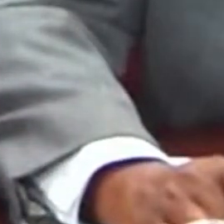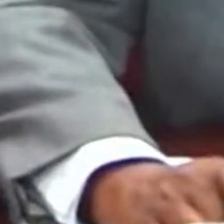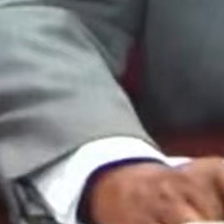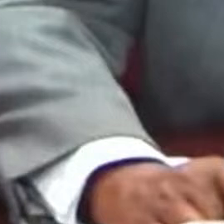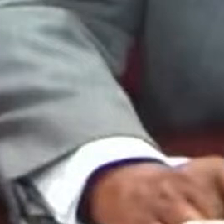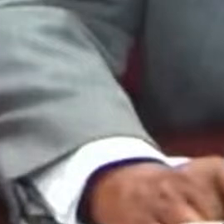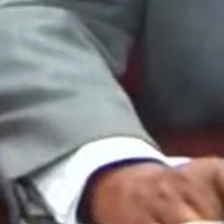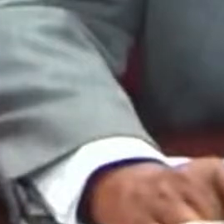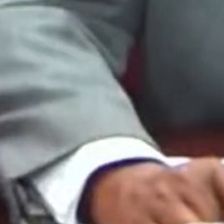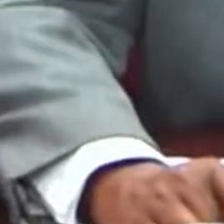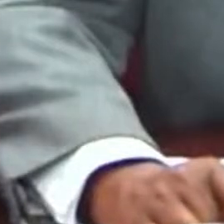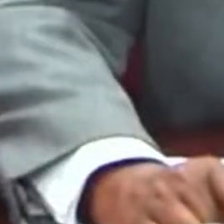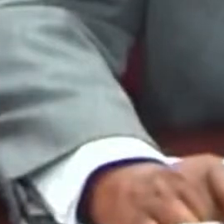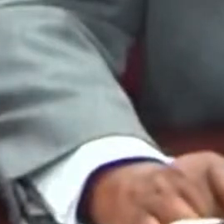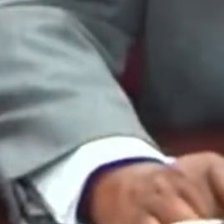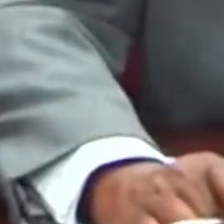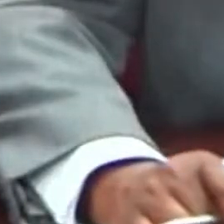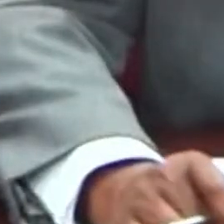the same,